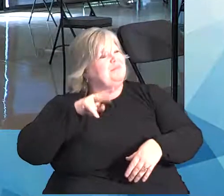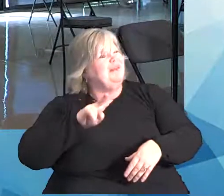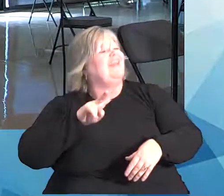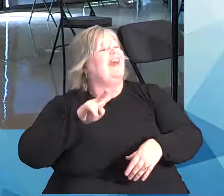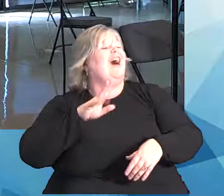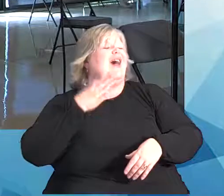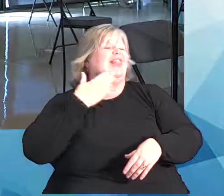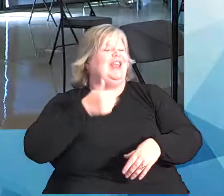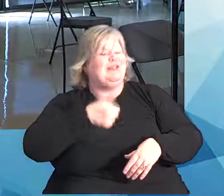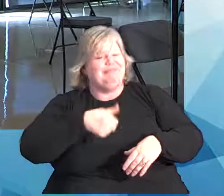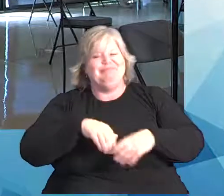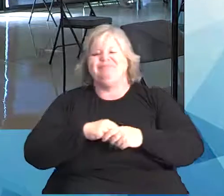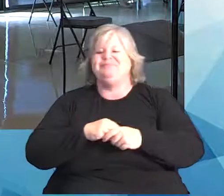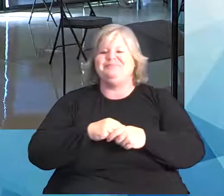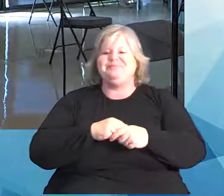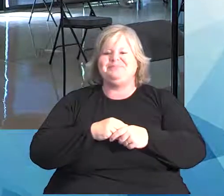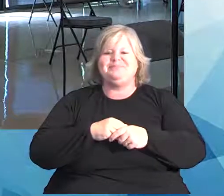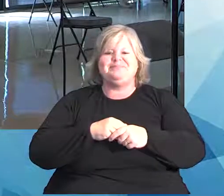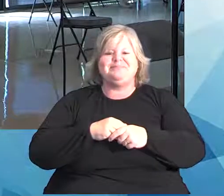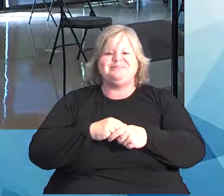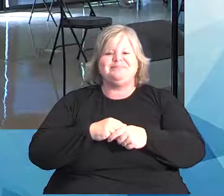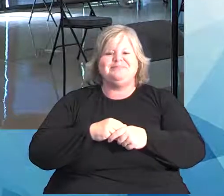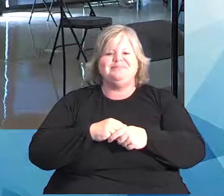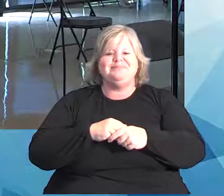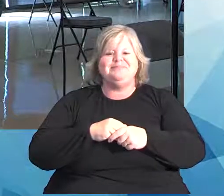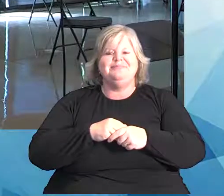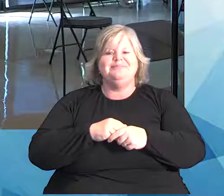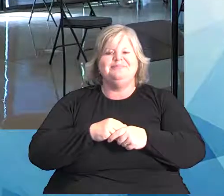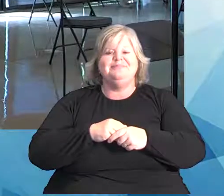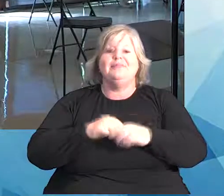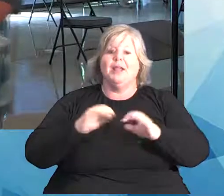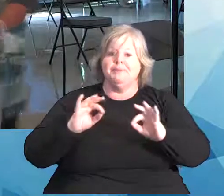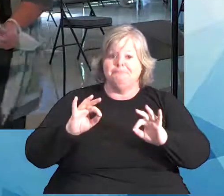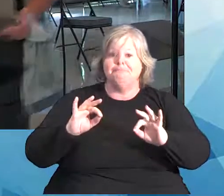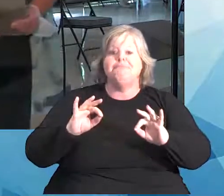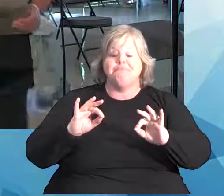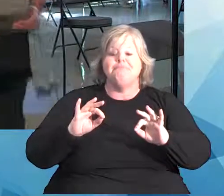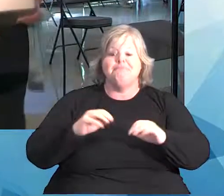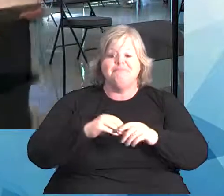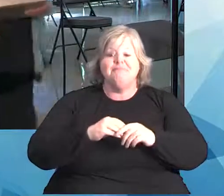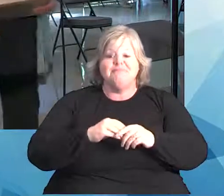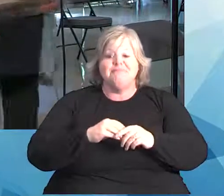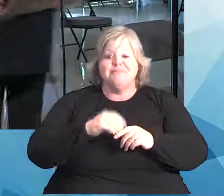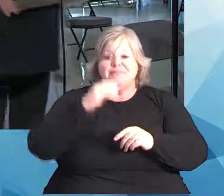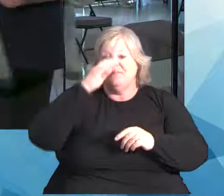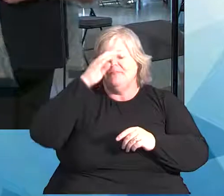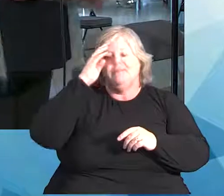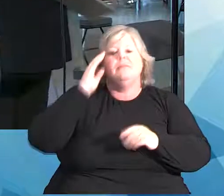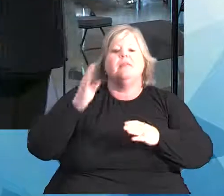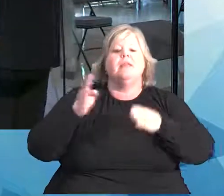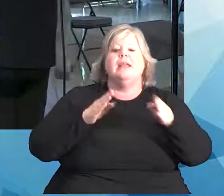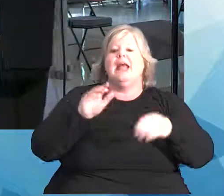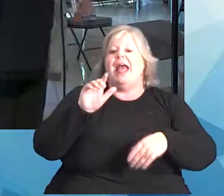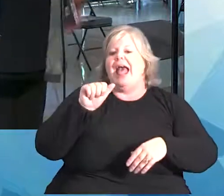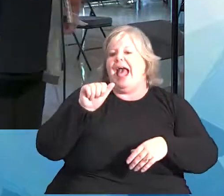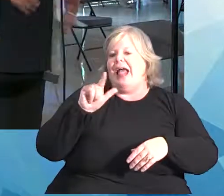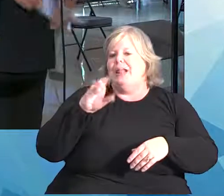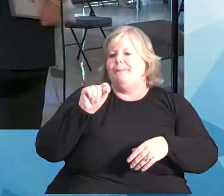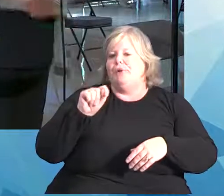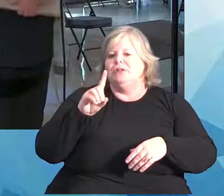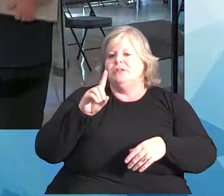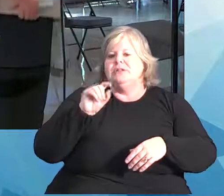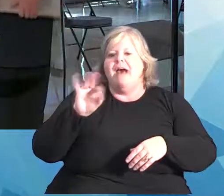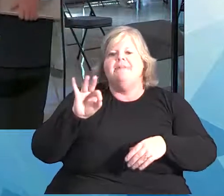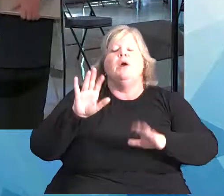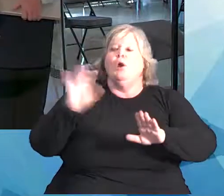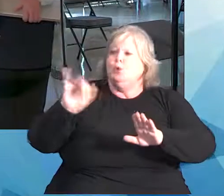Sure. Also, just to make sure that we had